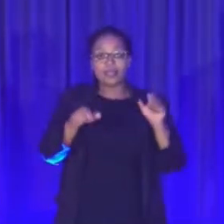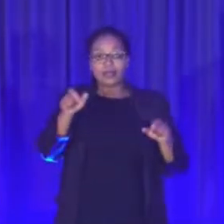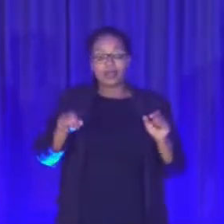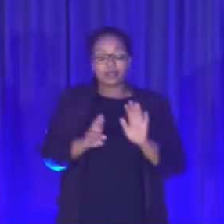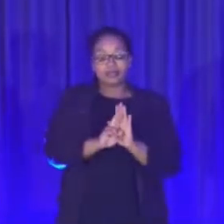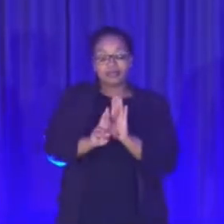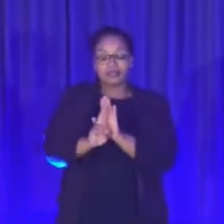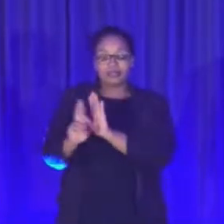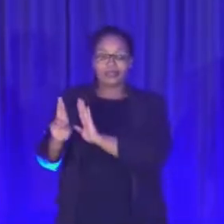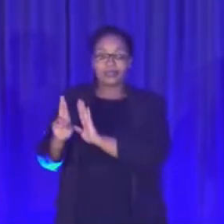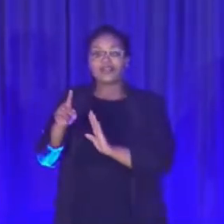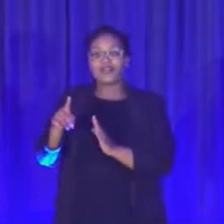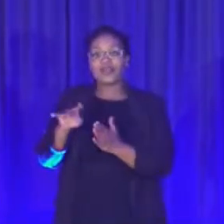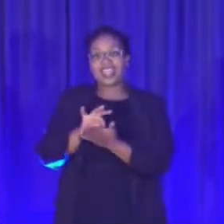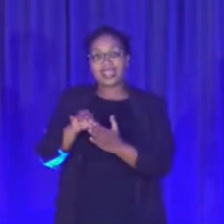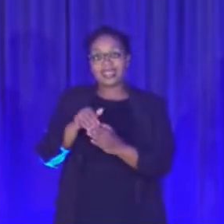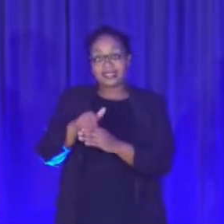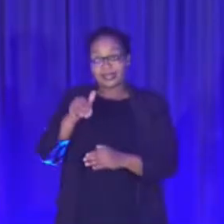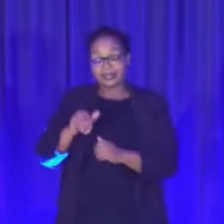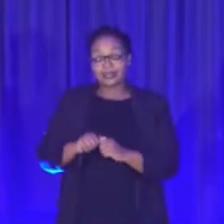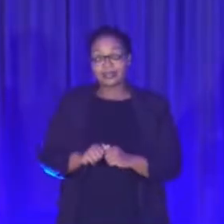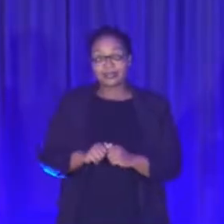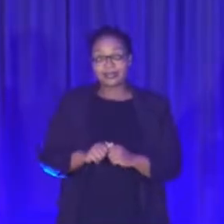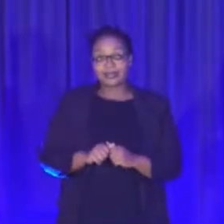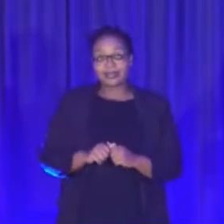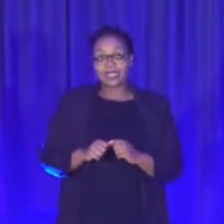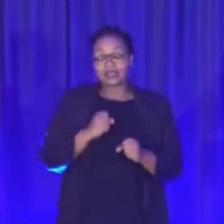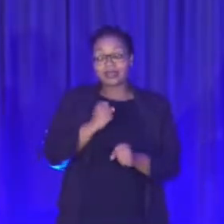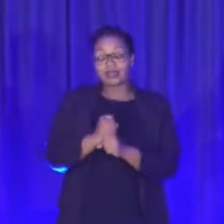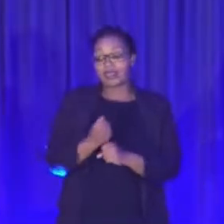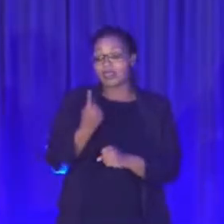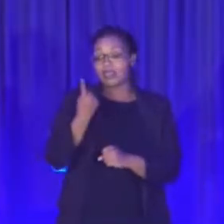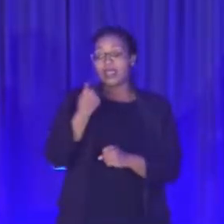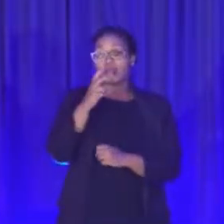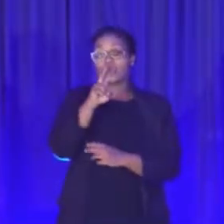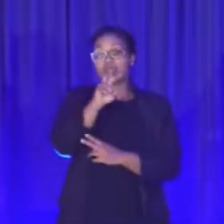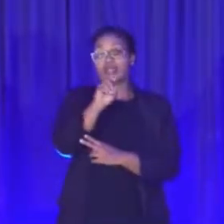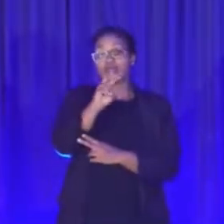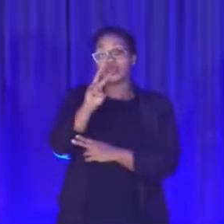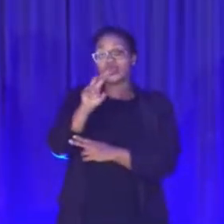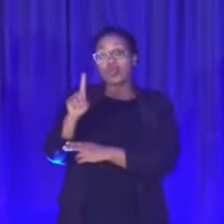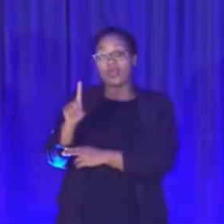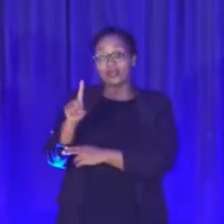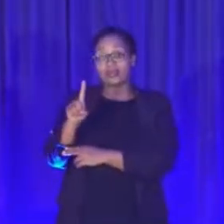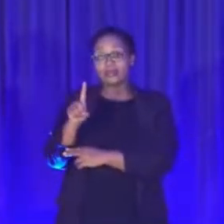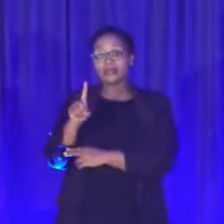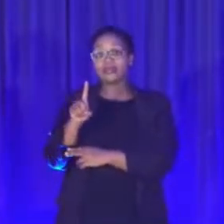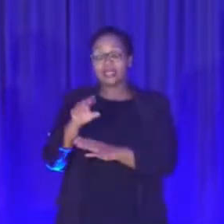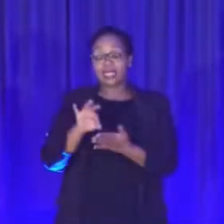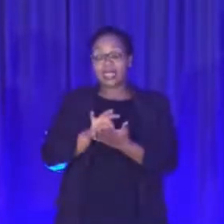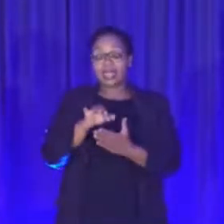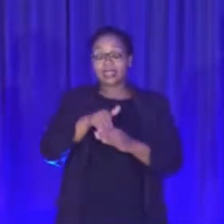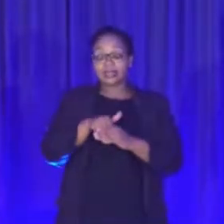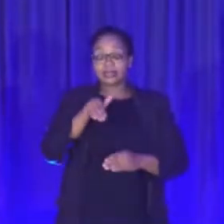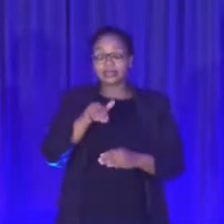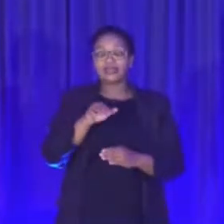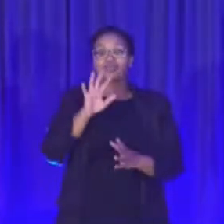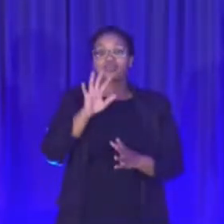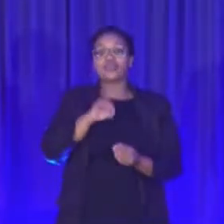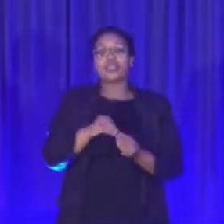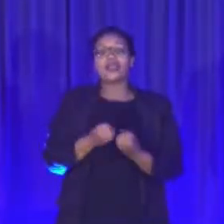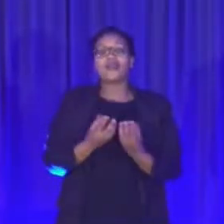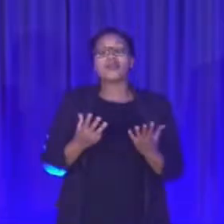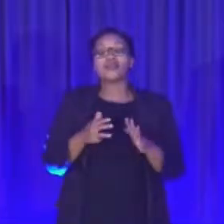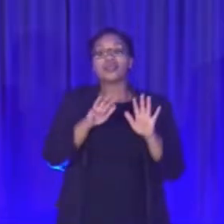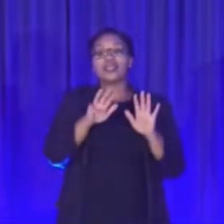the corresponding elections in 2021, the number of candidates was 95,000.